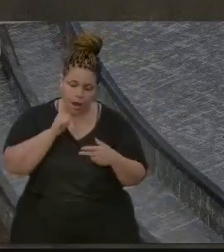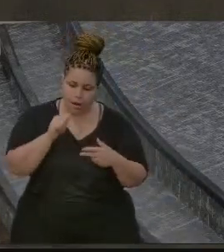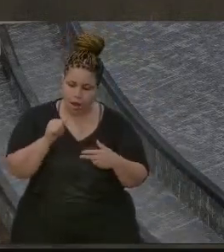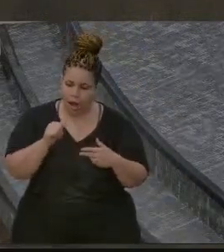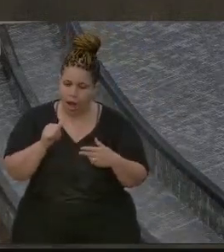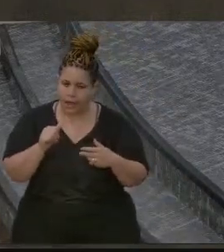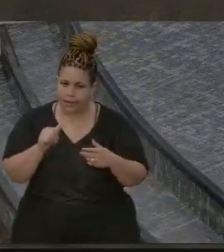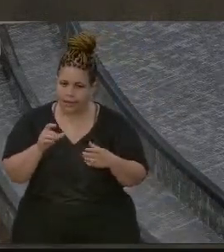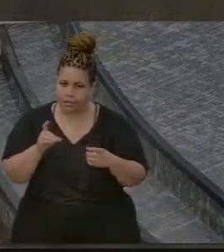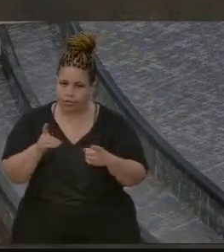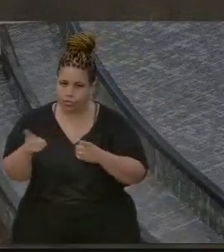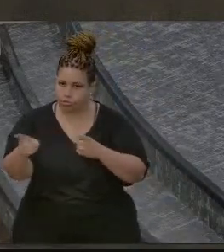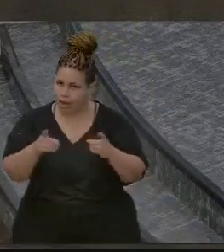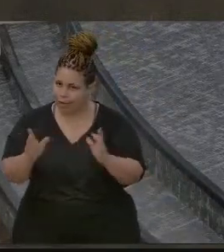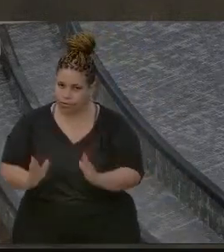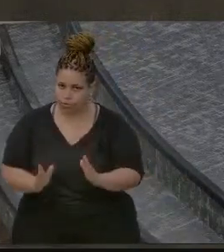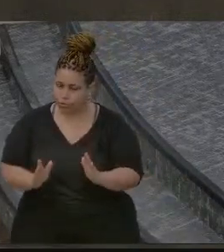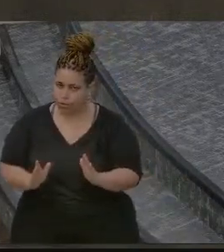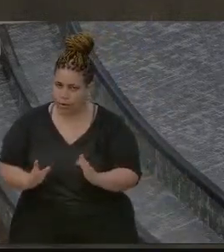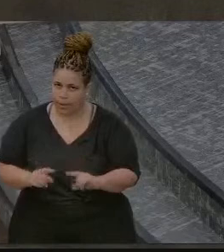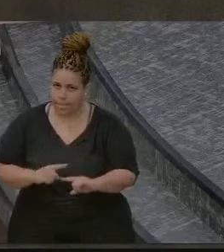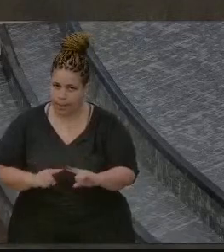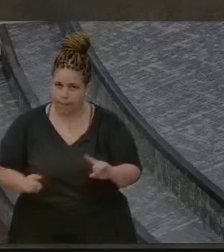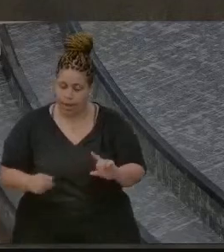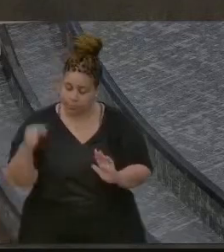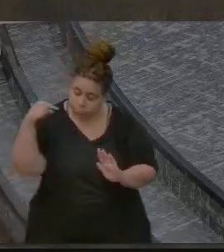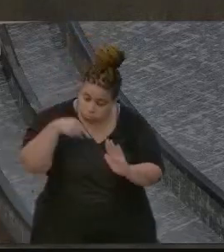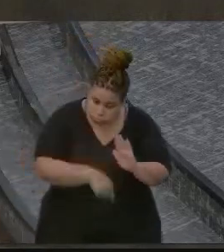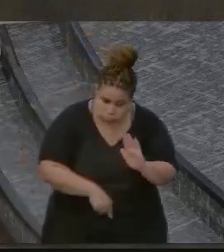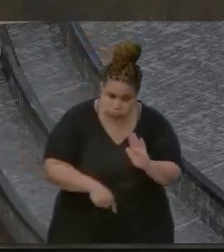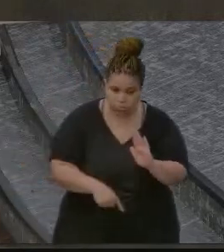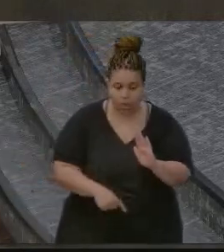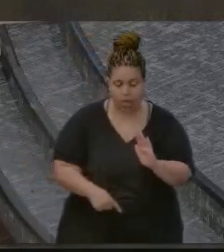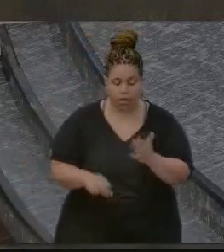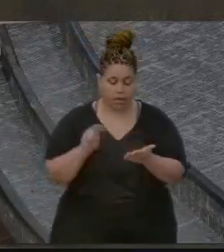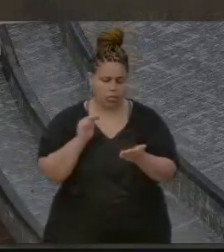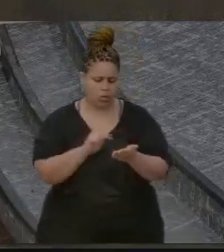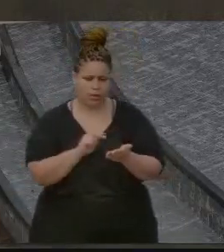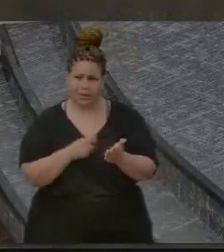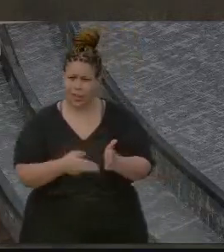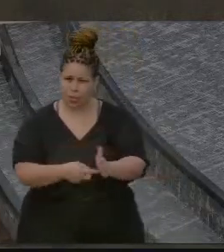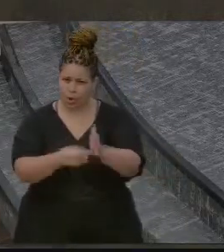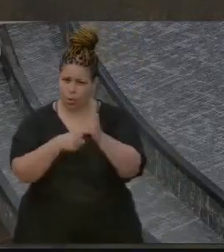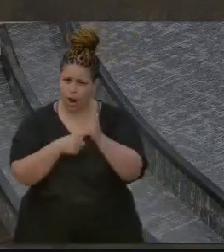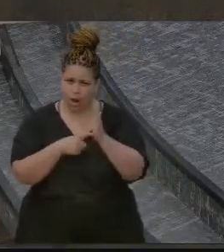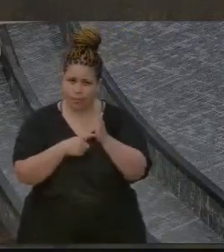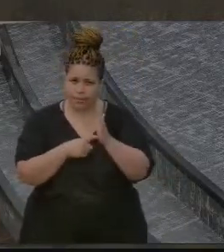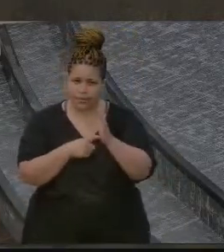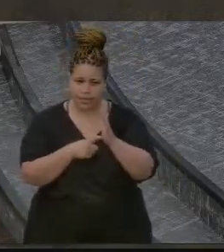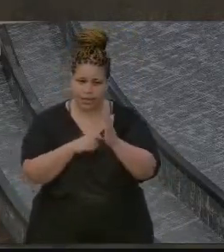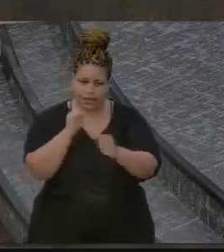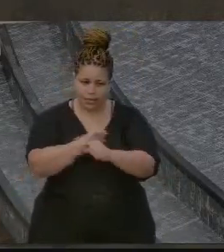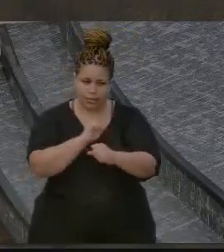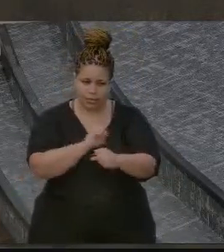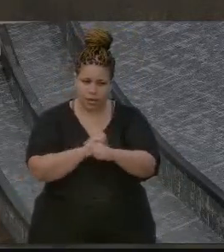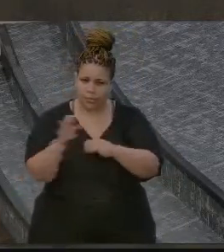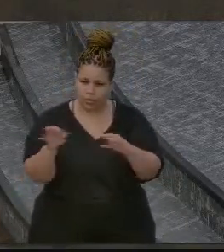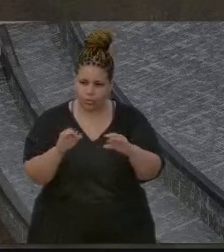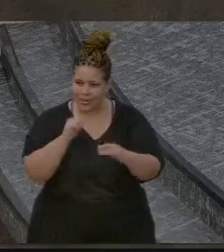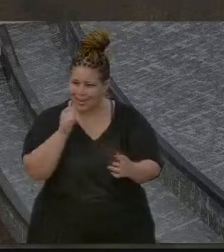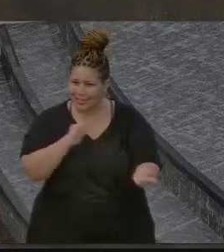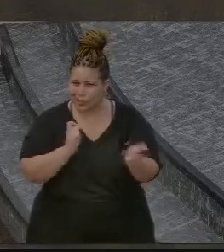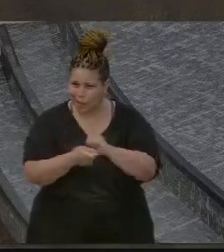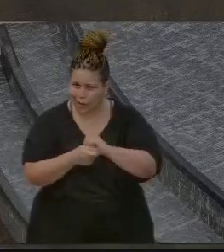but we have looked extensively at the requirements, and it's not a change in job description, it's a change in